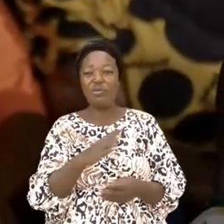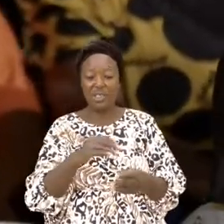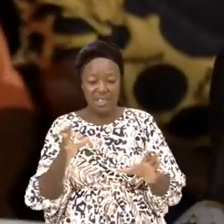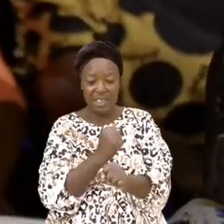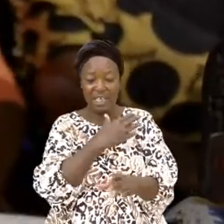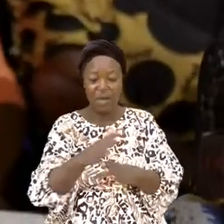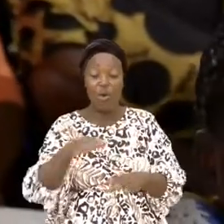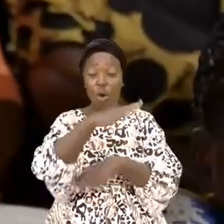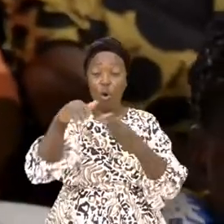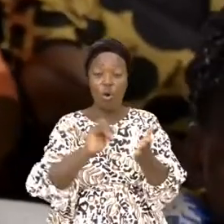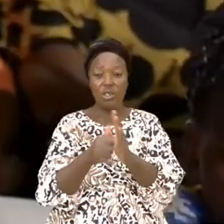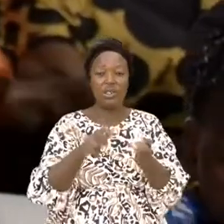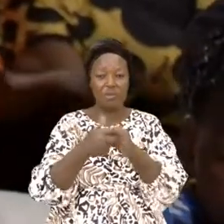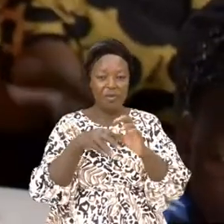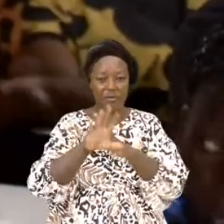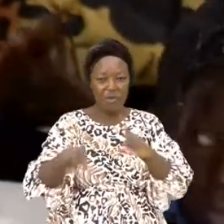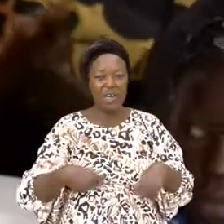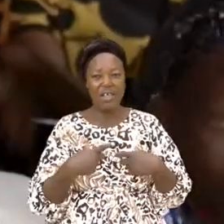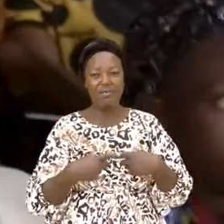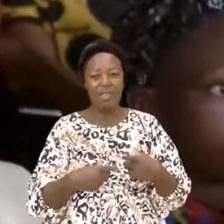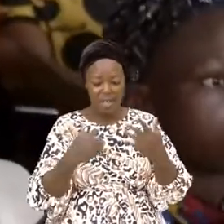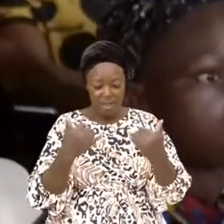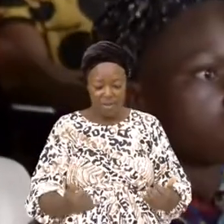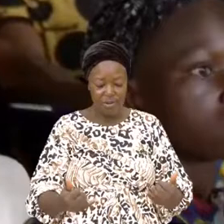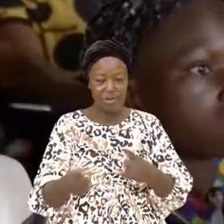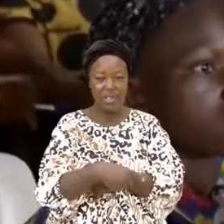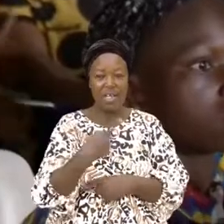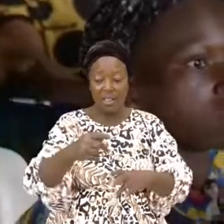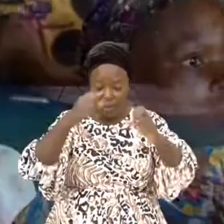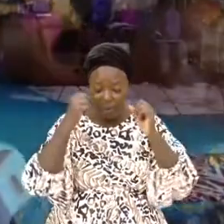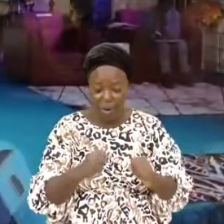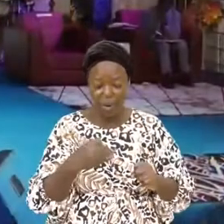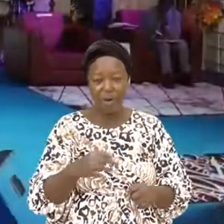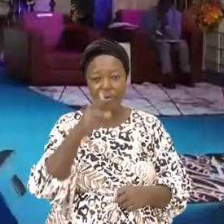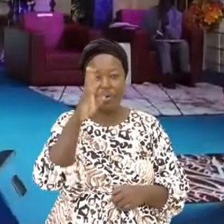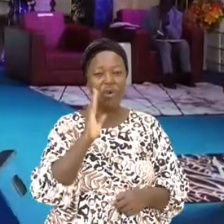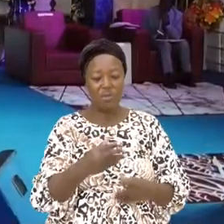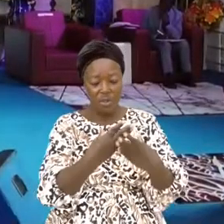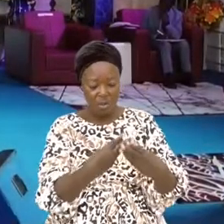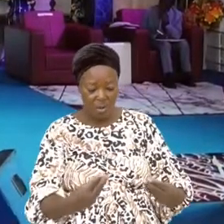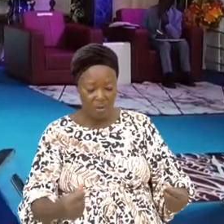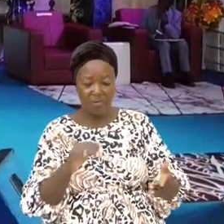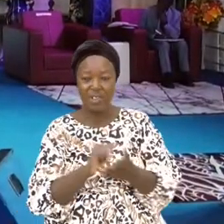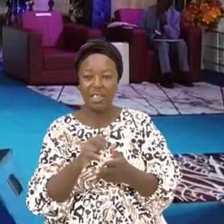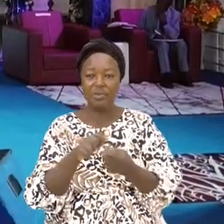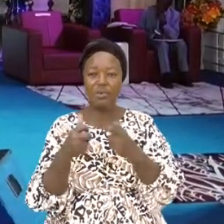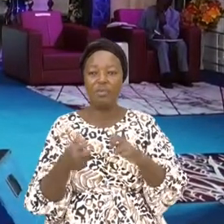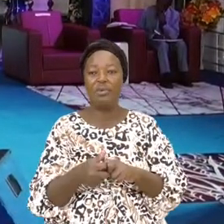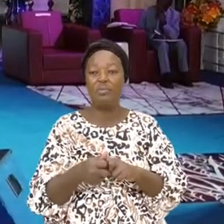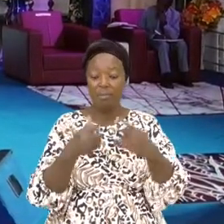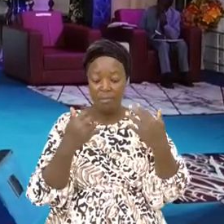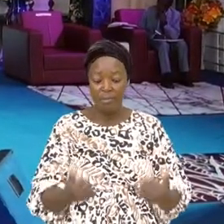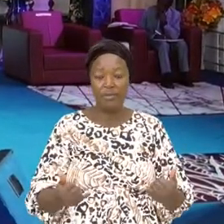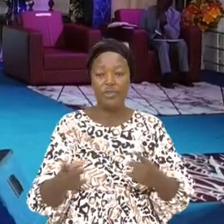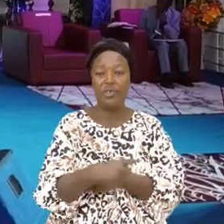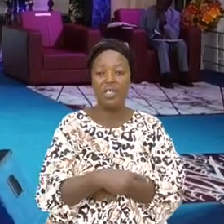away. Today, the power of God will solve that problem. Today,